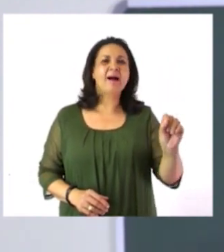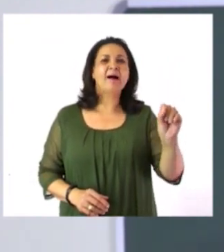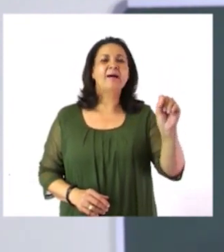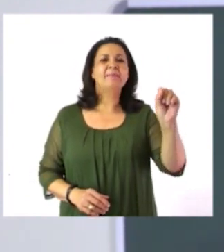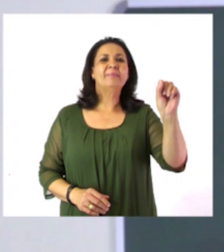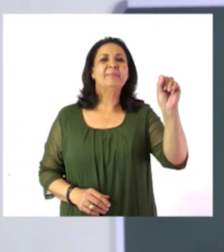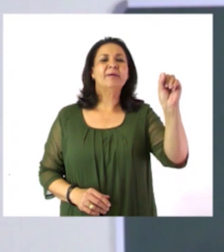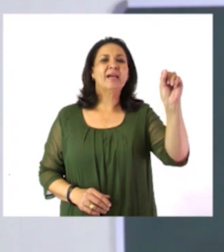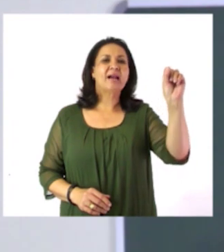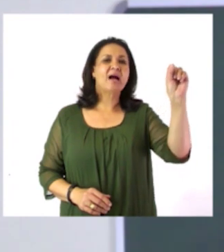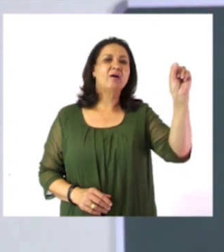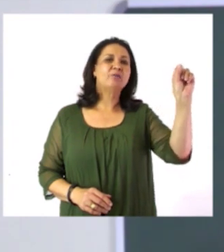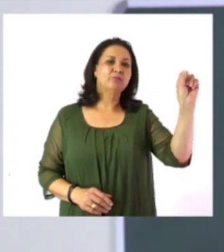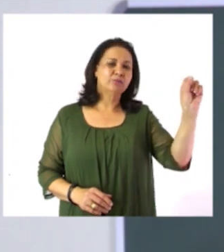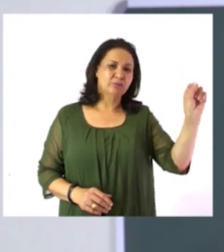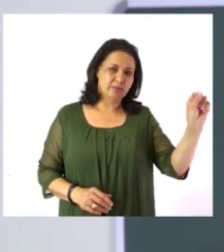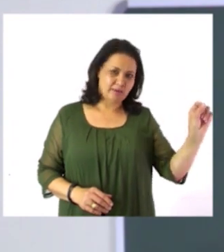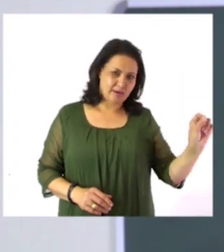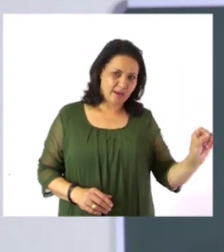go up again